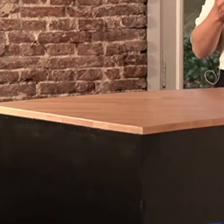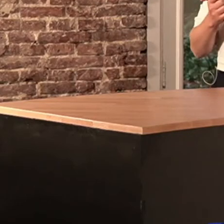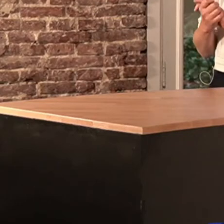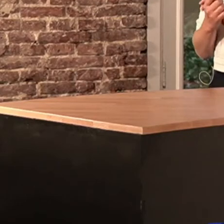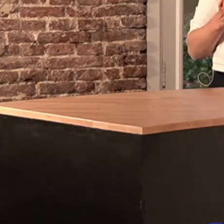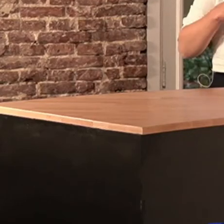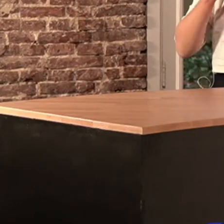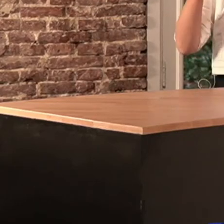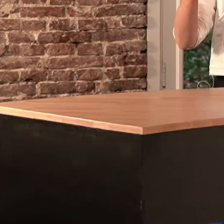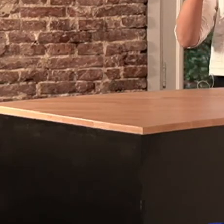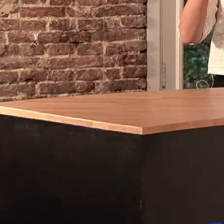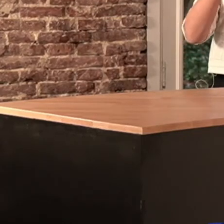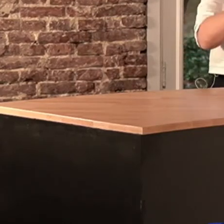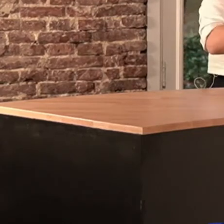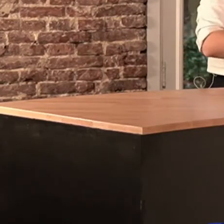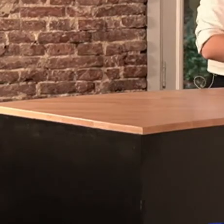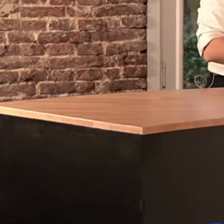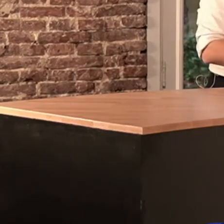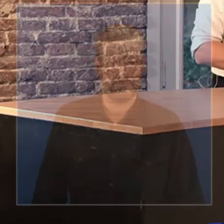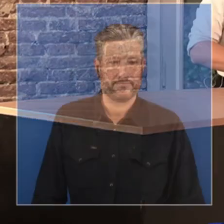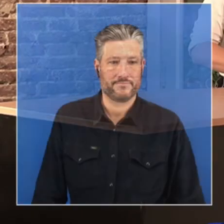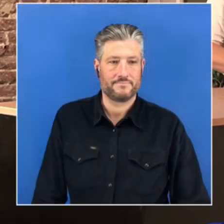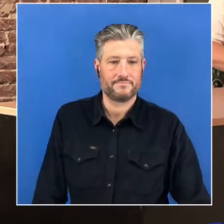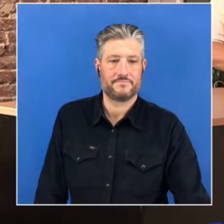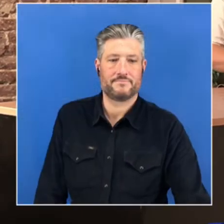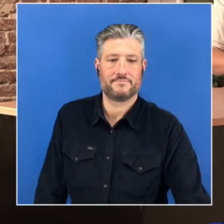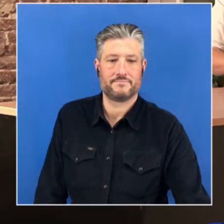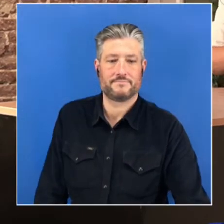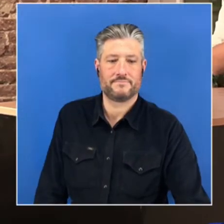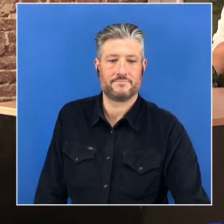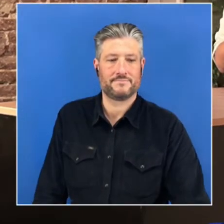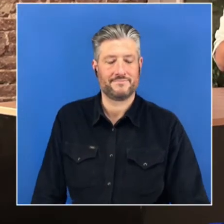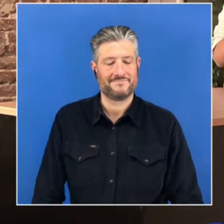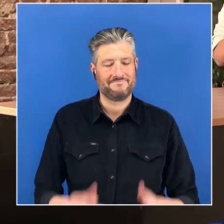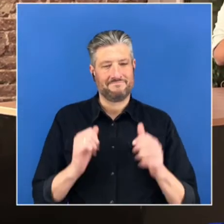you can hear me now, and hopefully the people at home can hear me now.